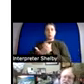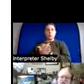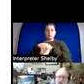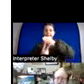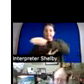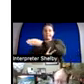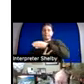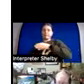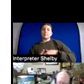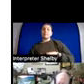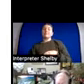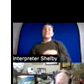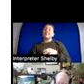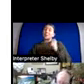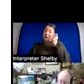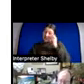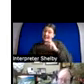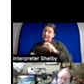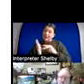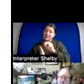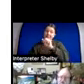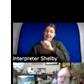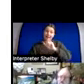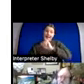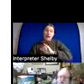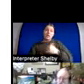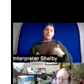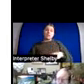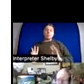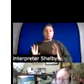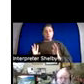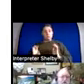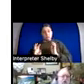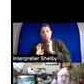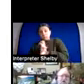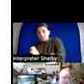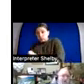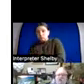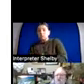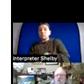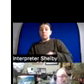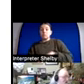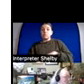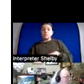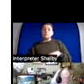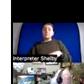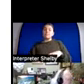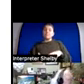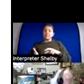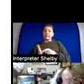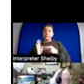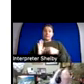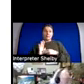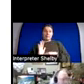understanding some of the values associated with it and what we can do with it a bit difficult to comprehend